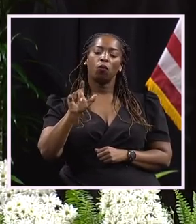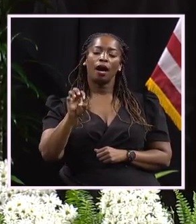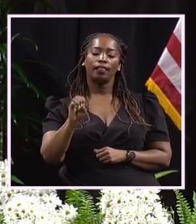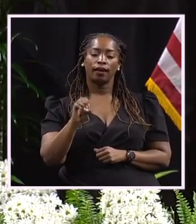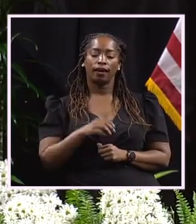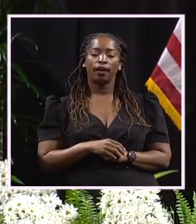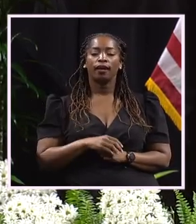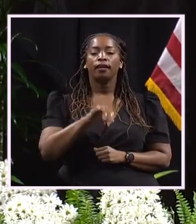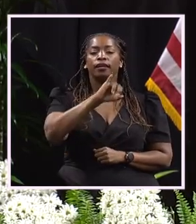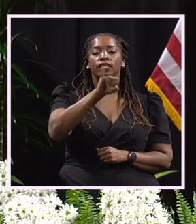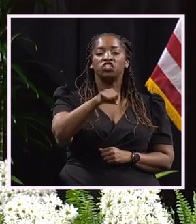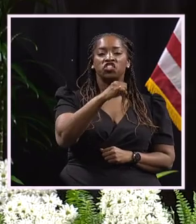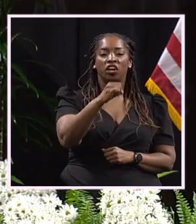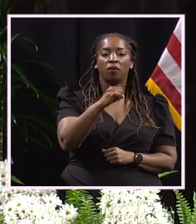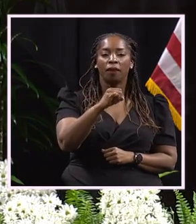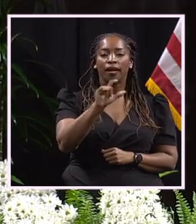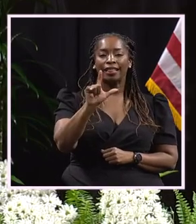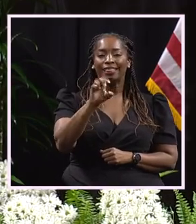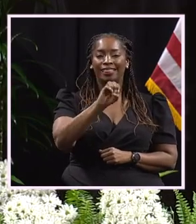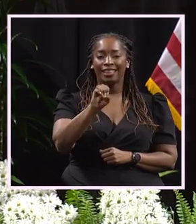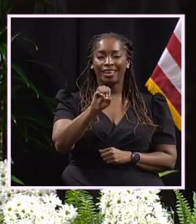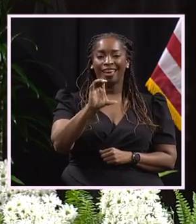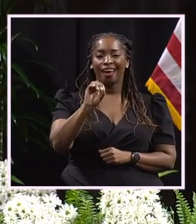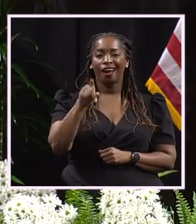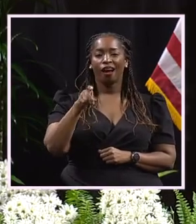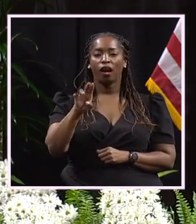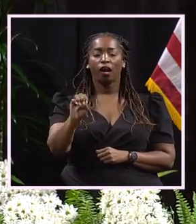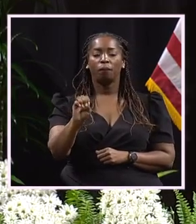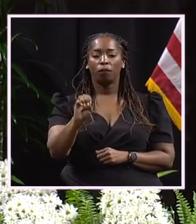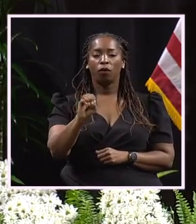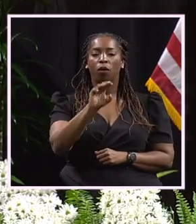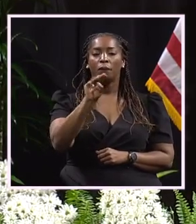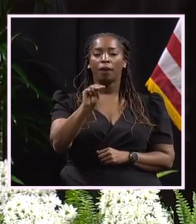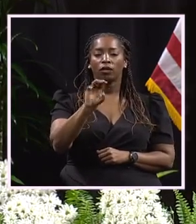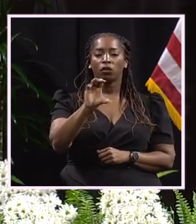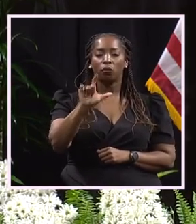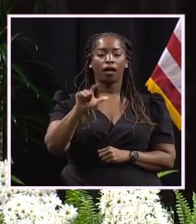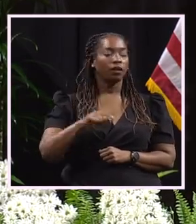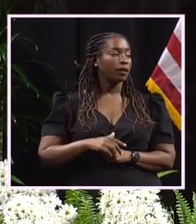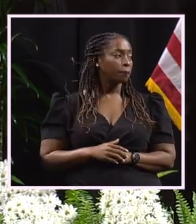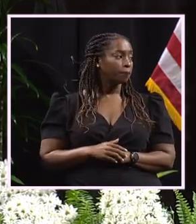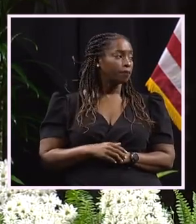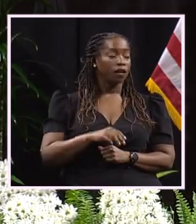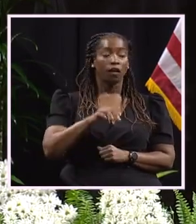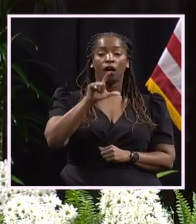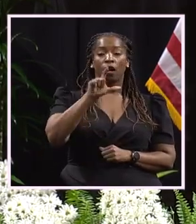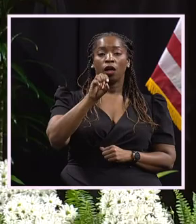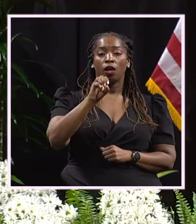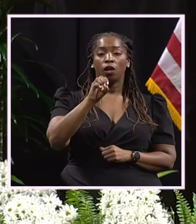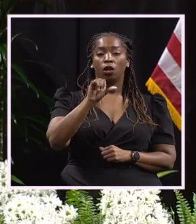Jeremiah Lee Capo, magna cum laude, Lloyd Anthony